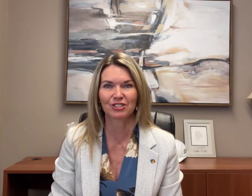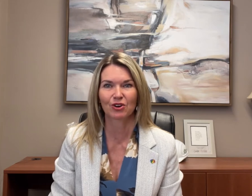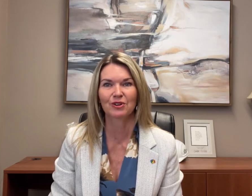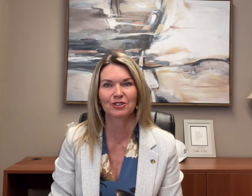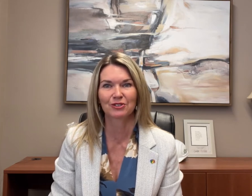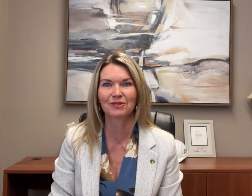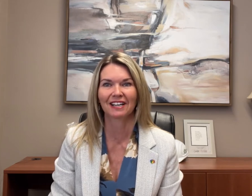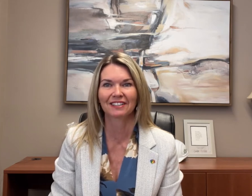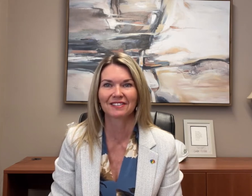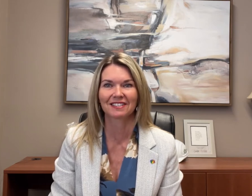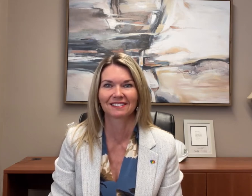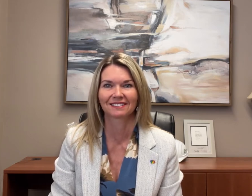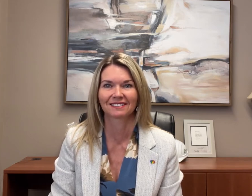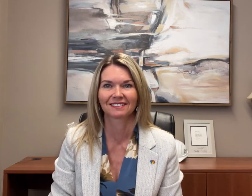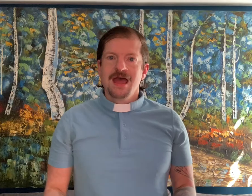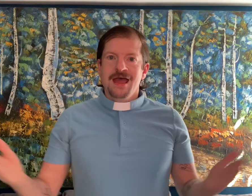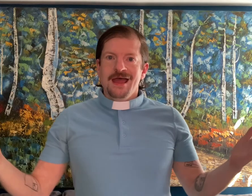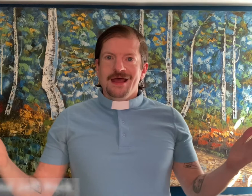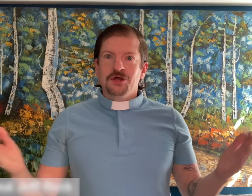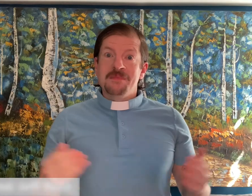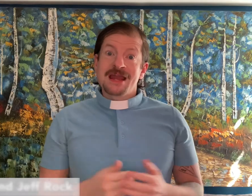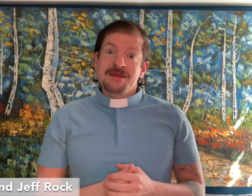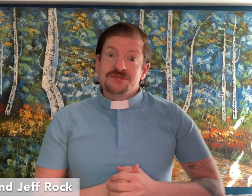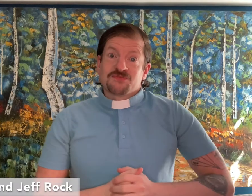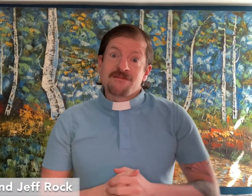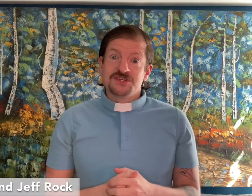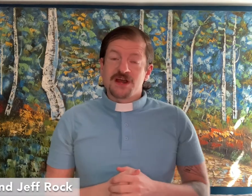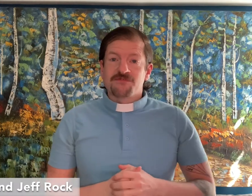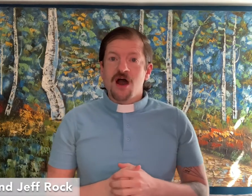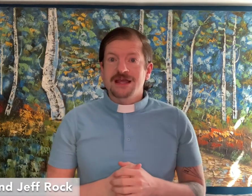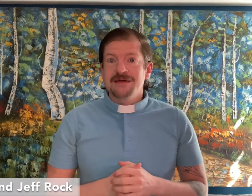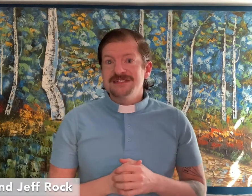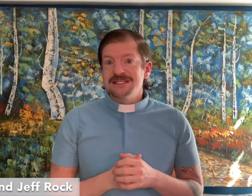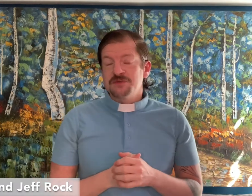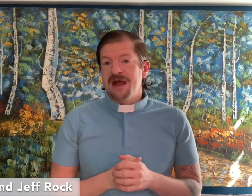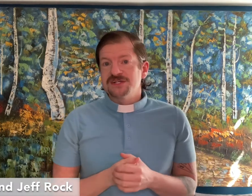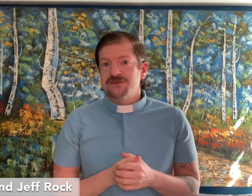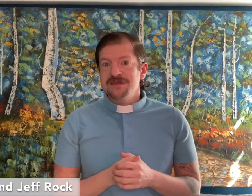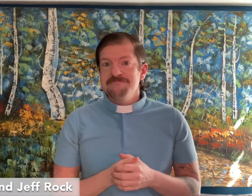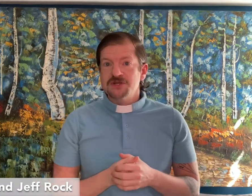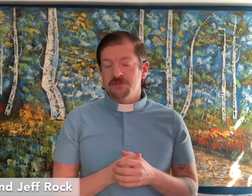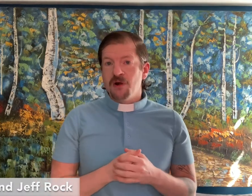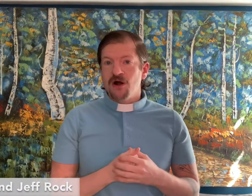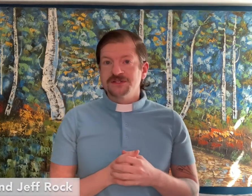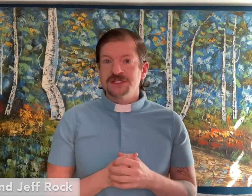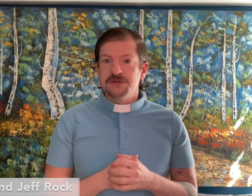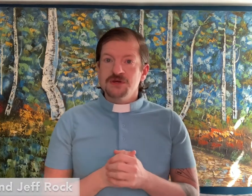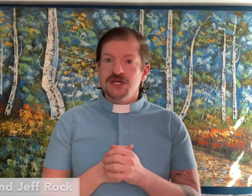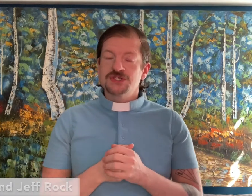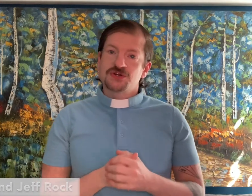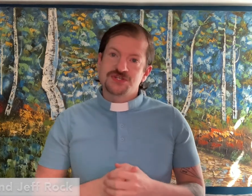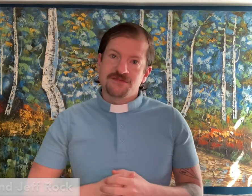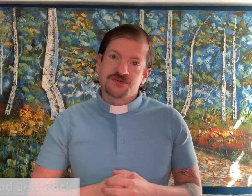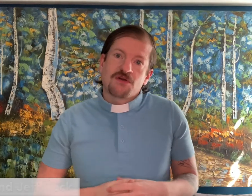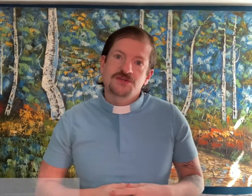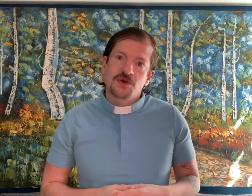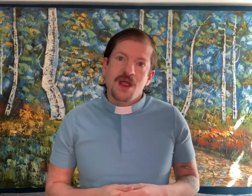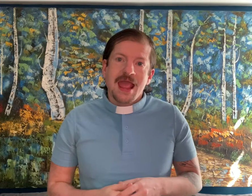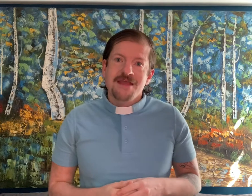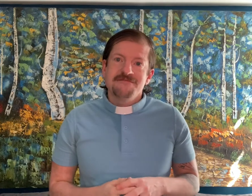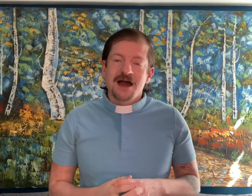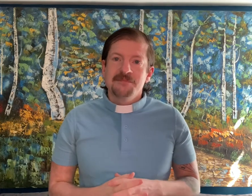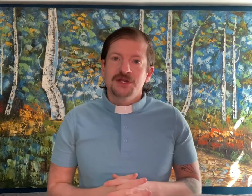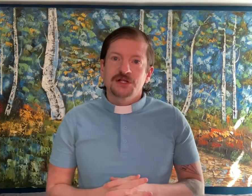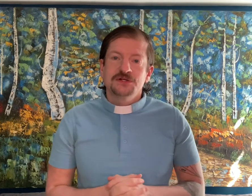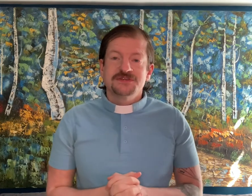afraid to show your true colors. Hello, my name is Reverend Jeff Rock, and I'm the senior pastor of the Metropolitan Community Church of Toronto,